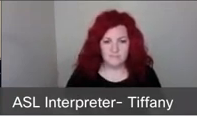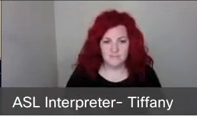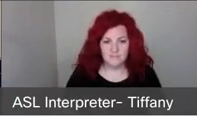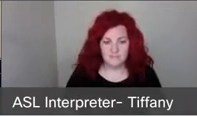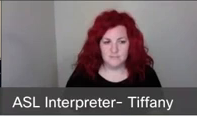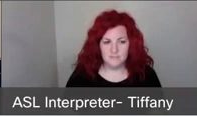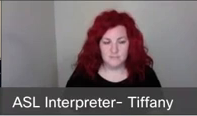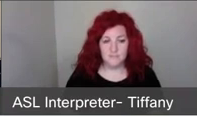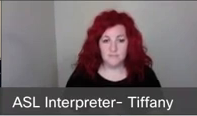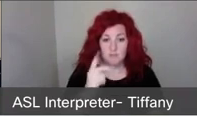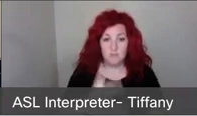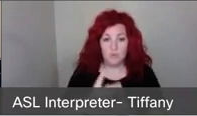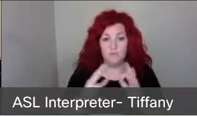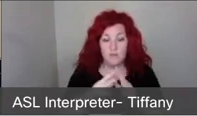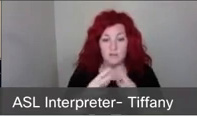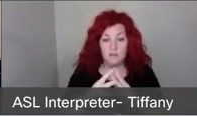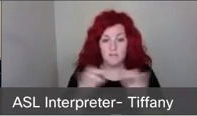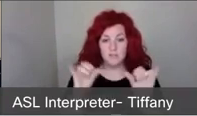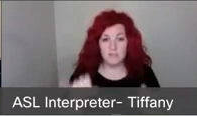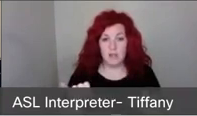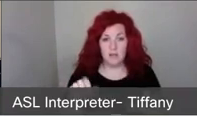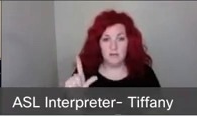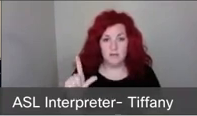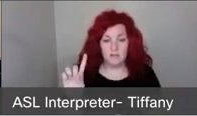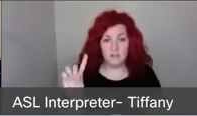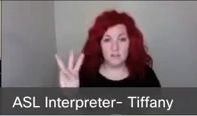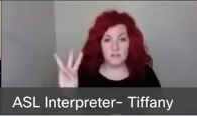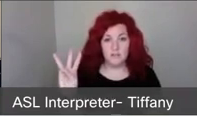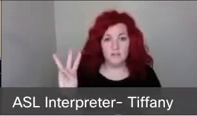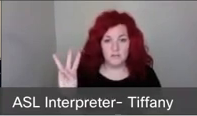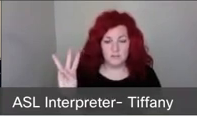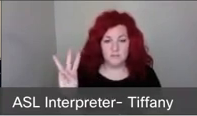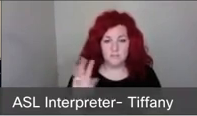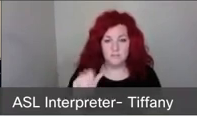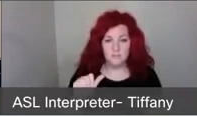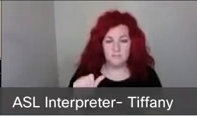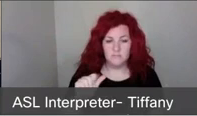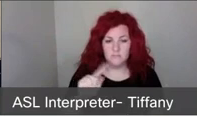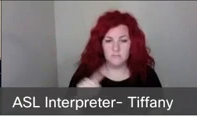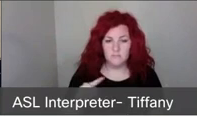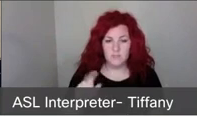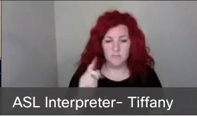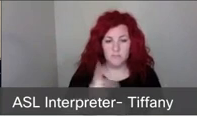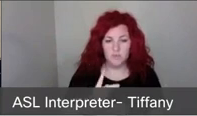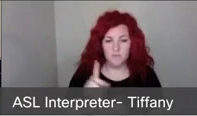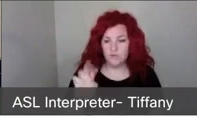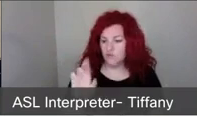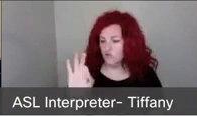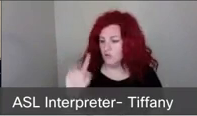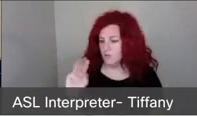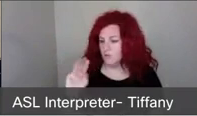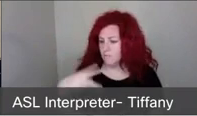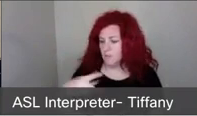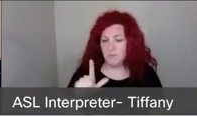approve Flagstaff remaining in LD6. AZ approved draft map